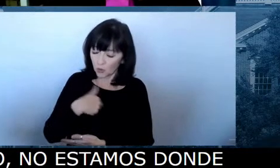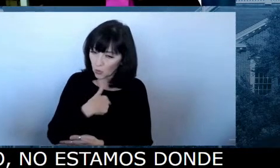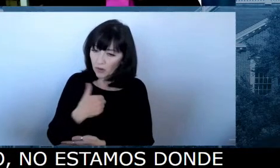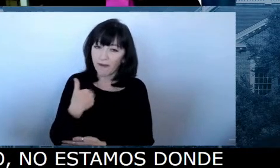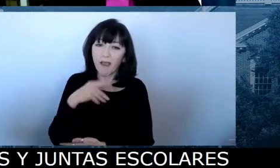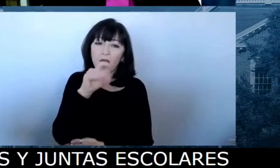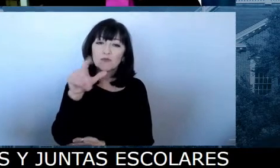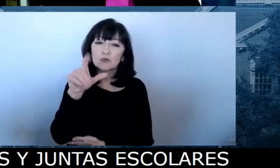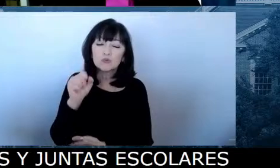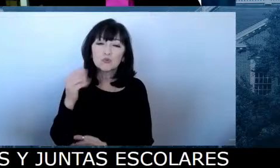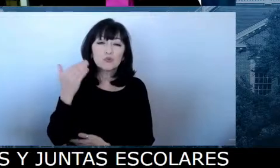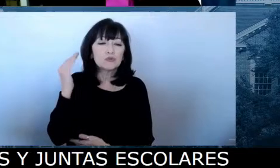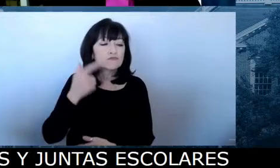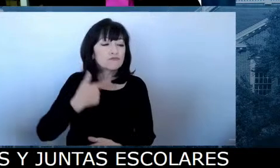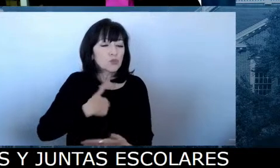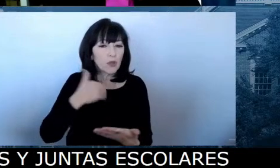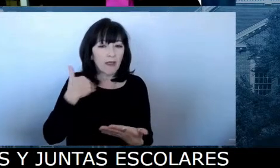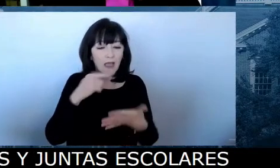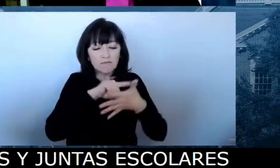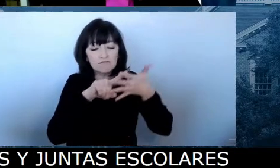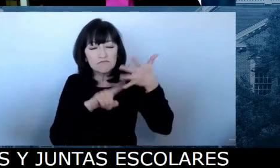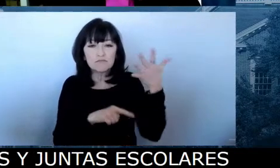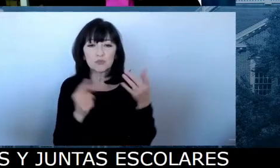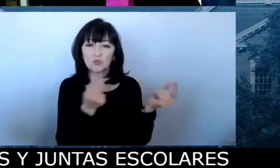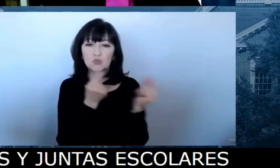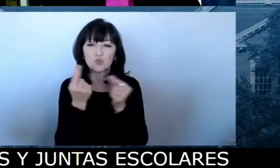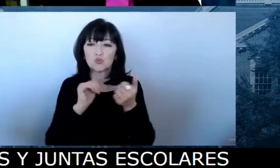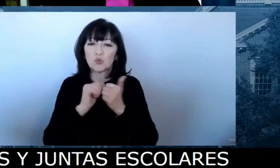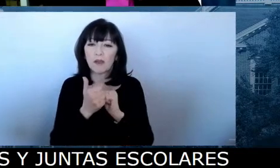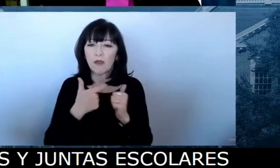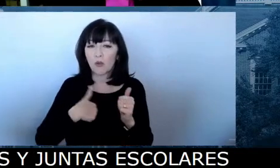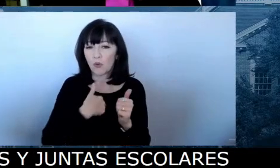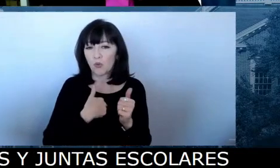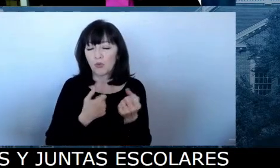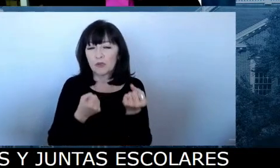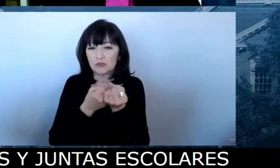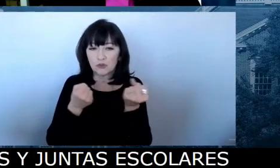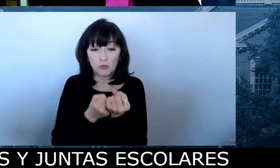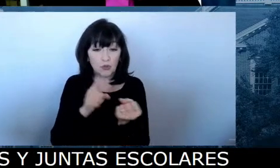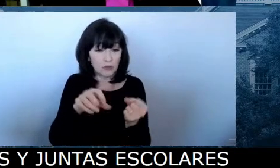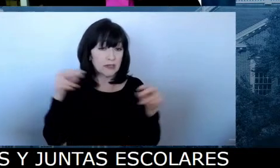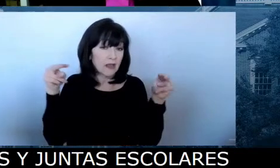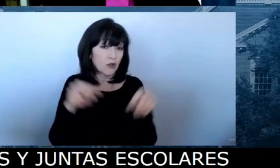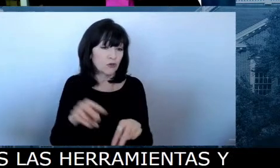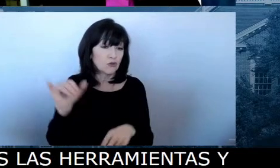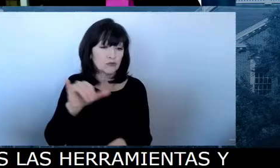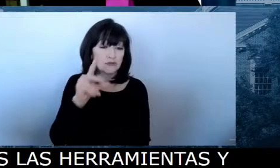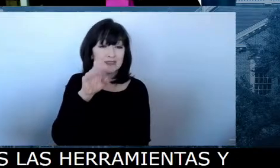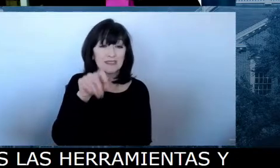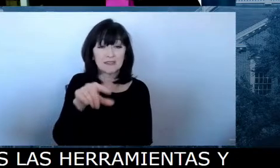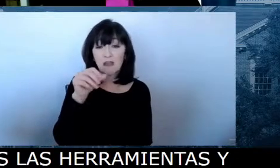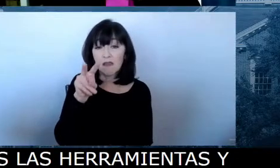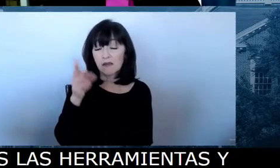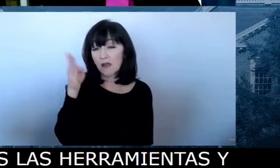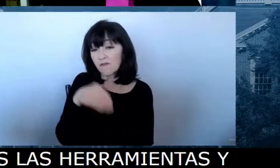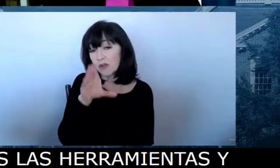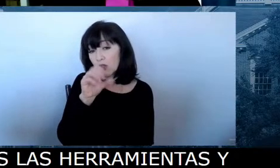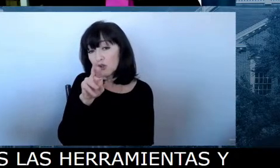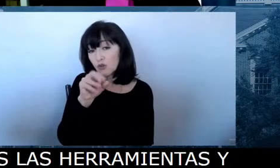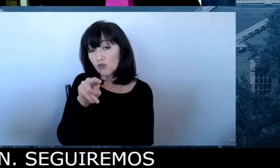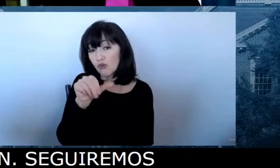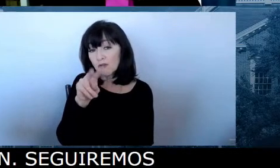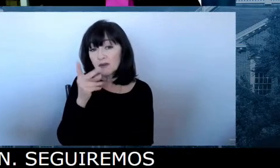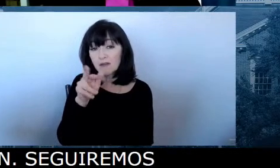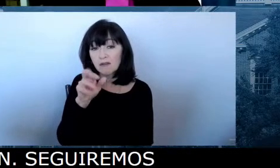that. And you can monitor the data yourselves on our website, de.gov/coronavirus. You can get just about